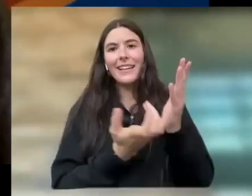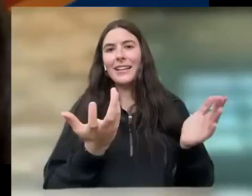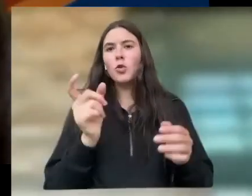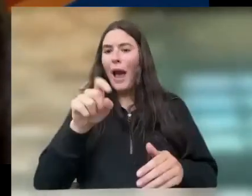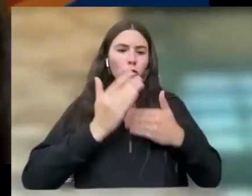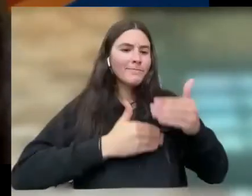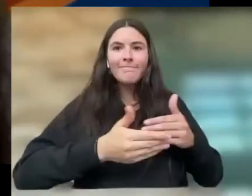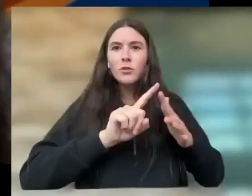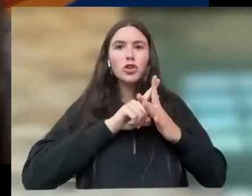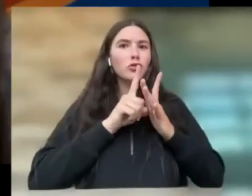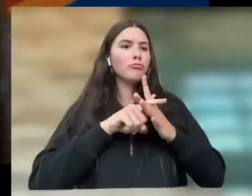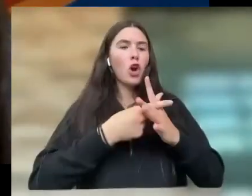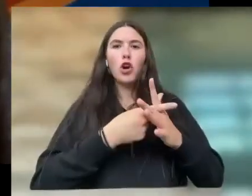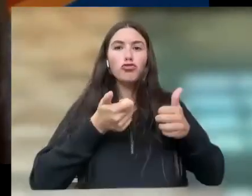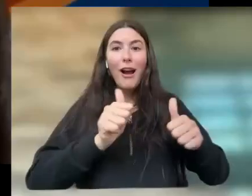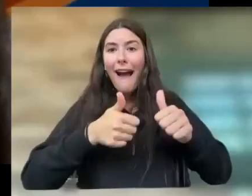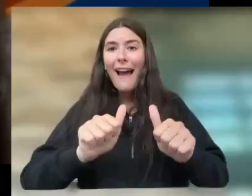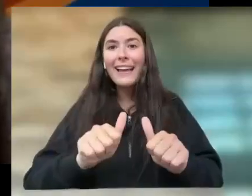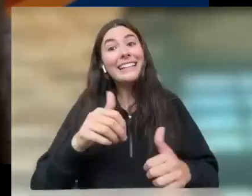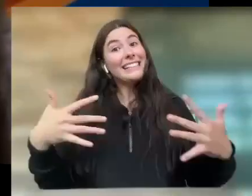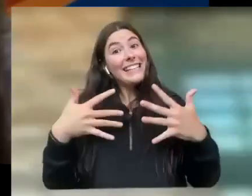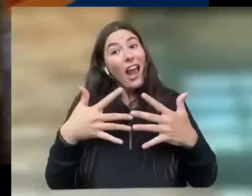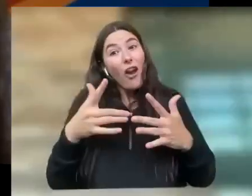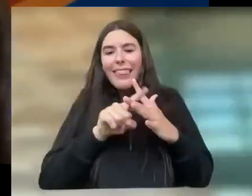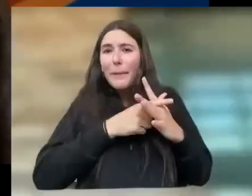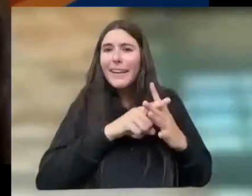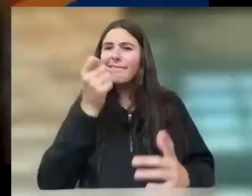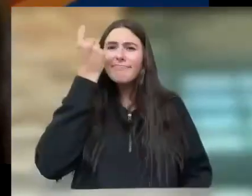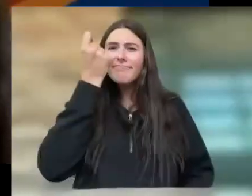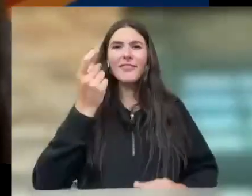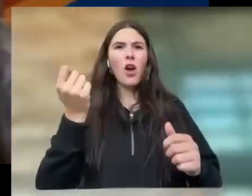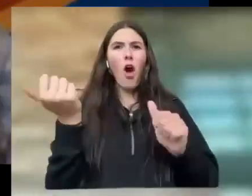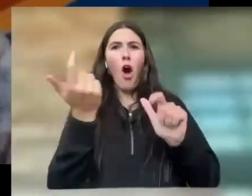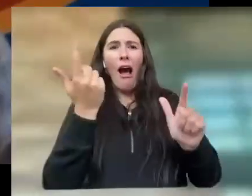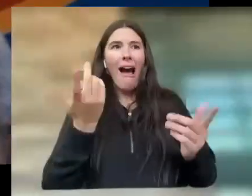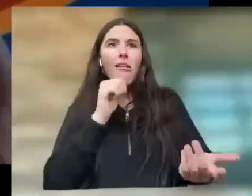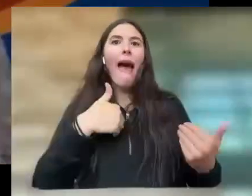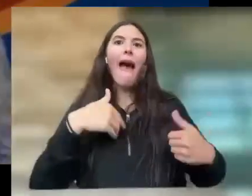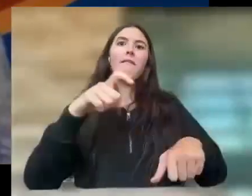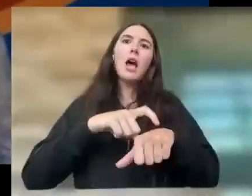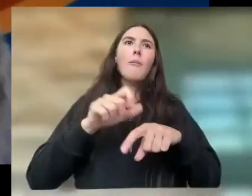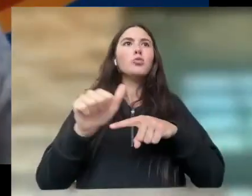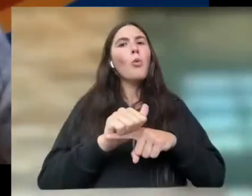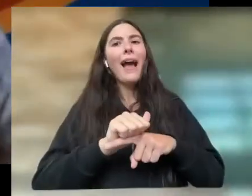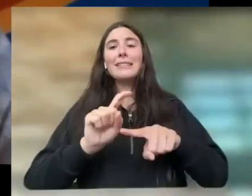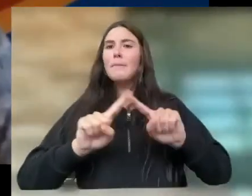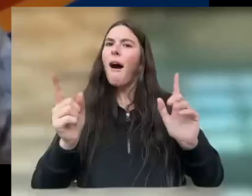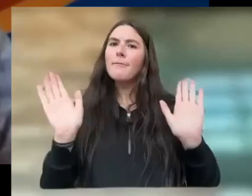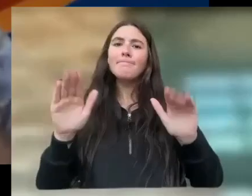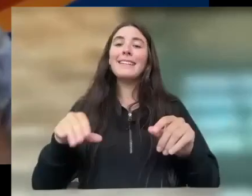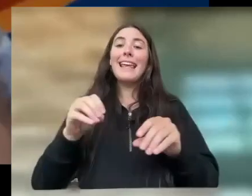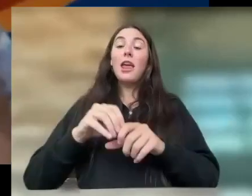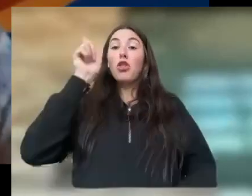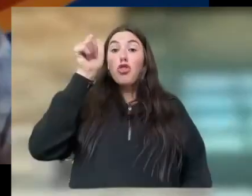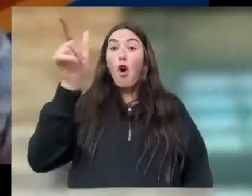start trying it out. It is terrifying at the beginning. Nobody has the time to do these things. But I think in the long run,